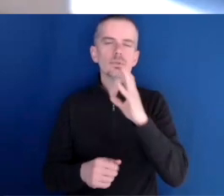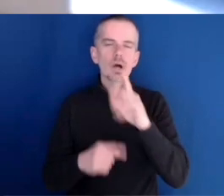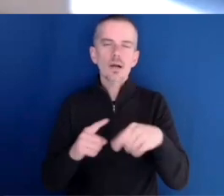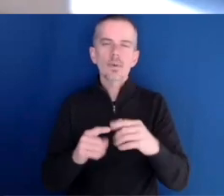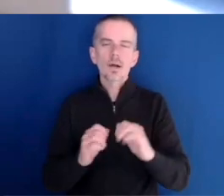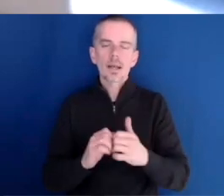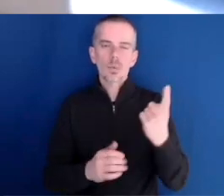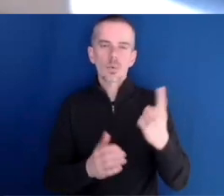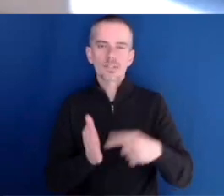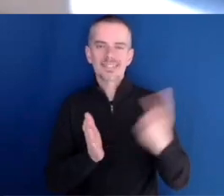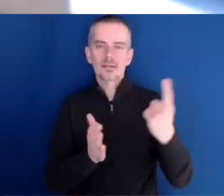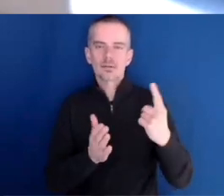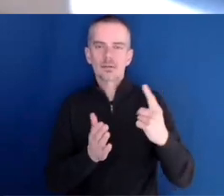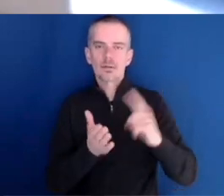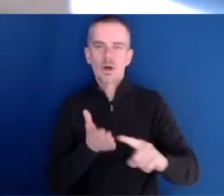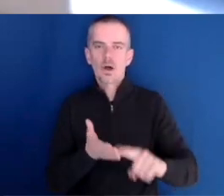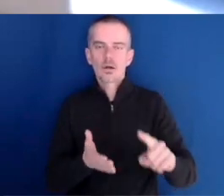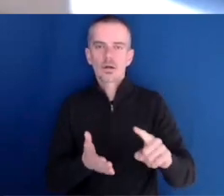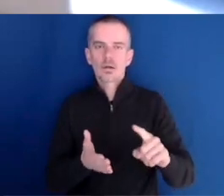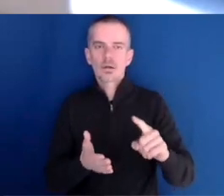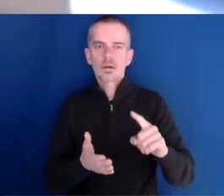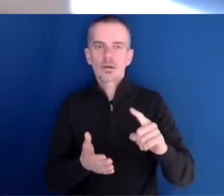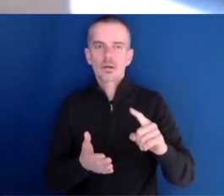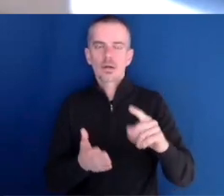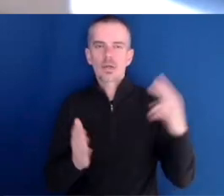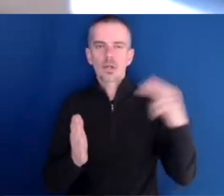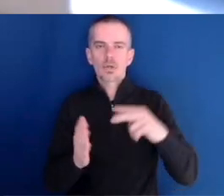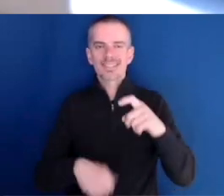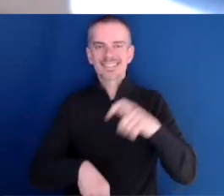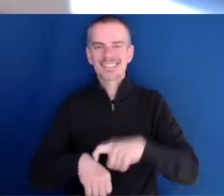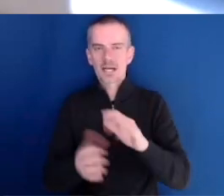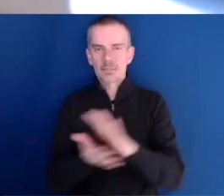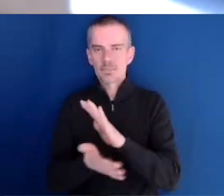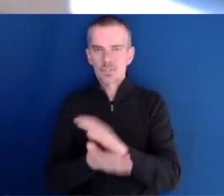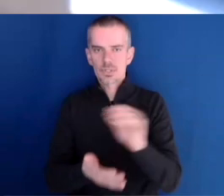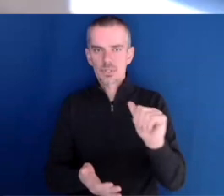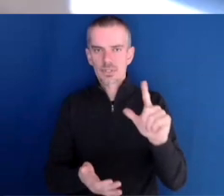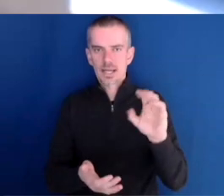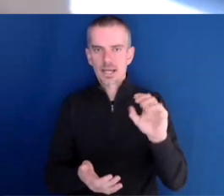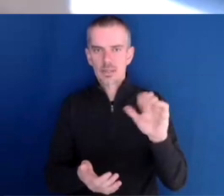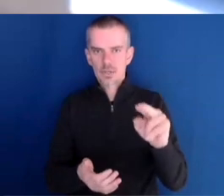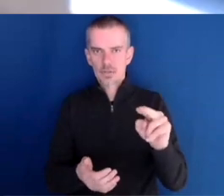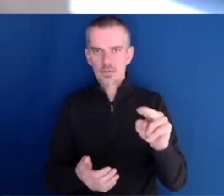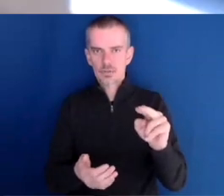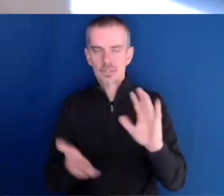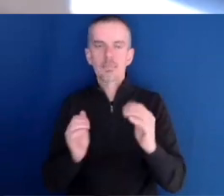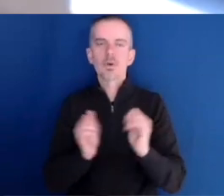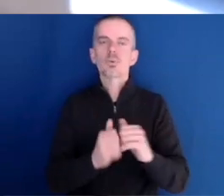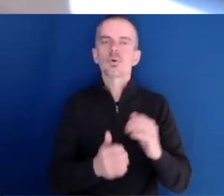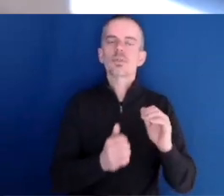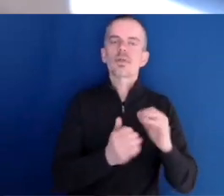single audit will look at timesheet allocations versus how the financial audit will look at those